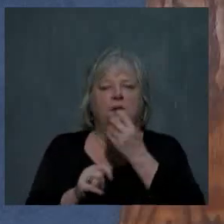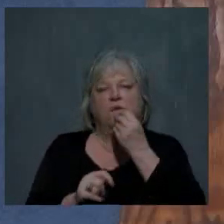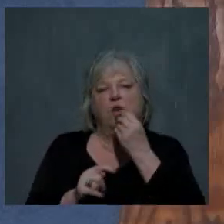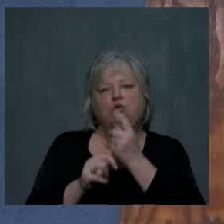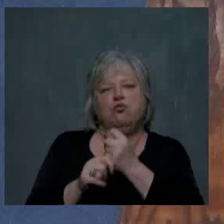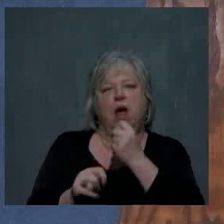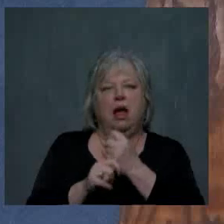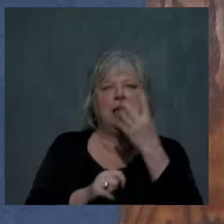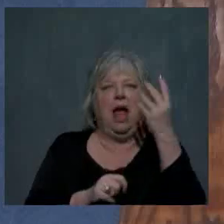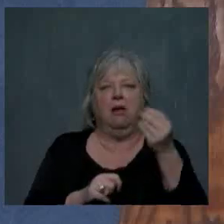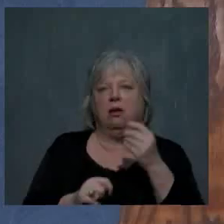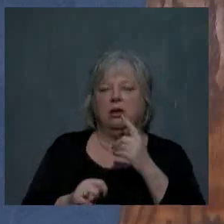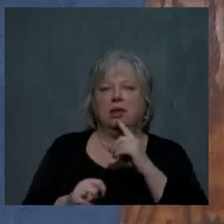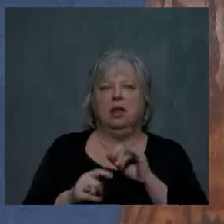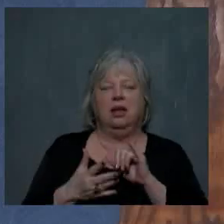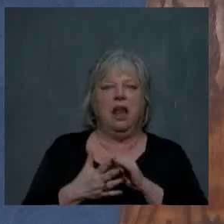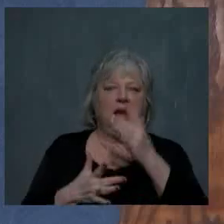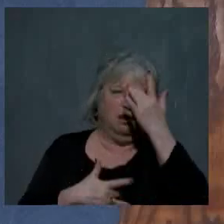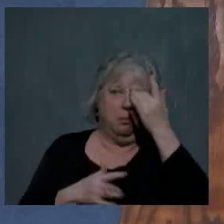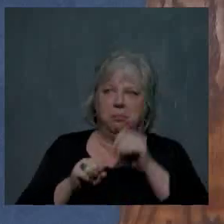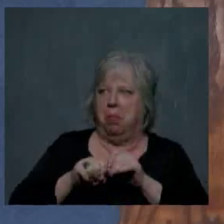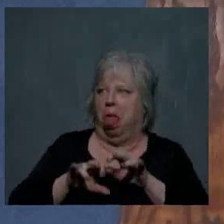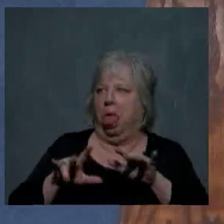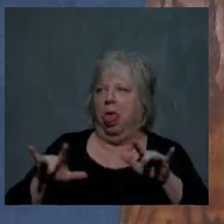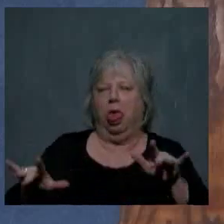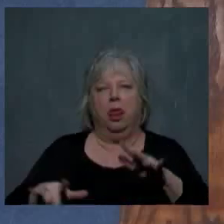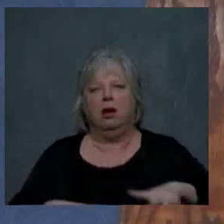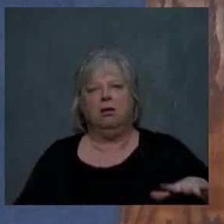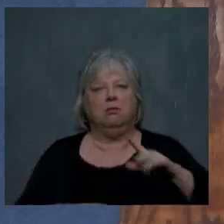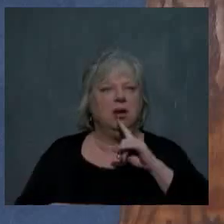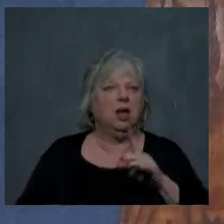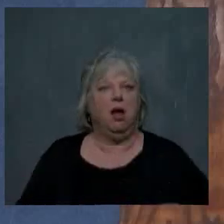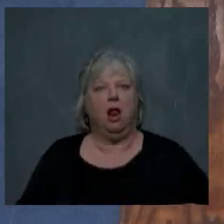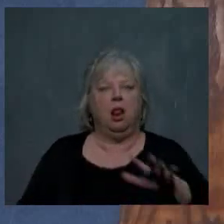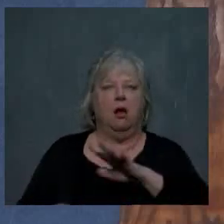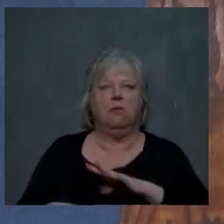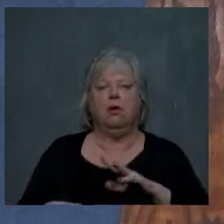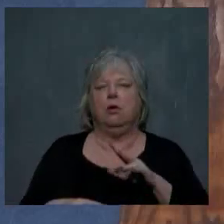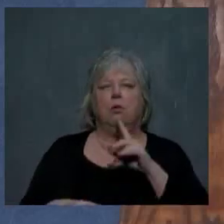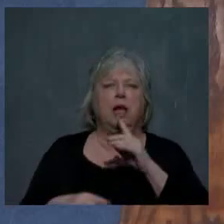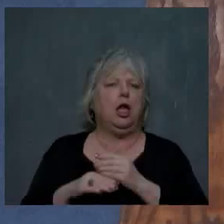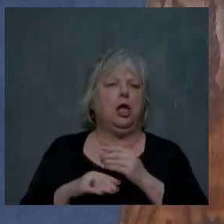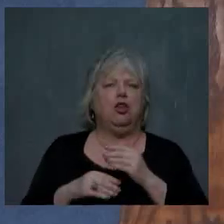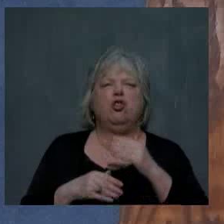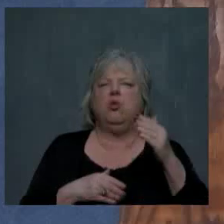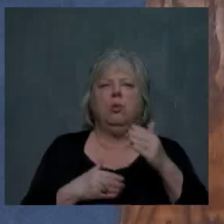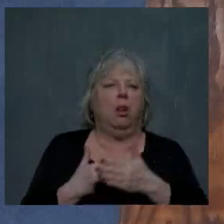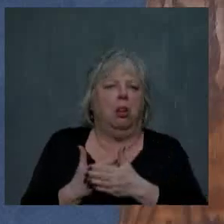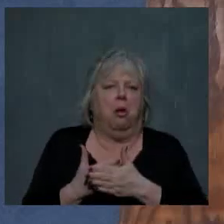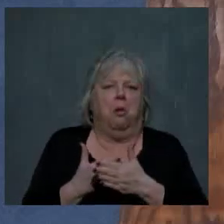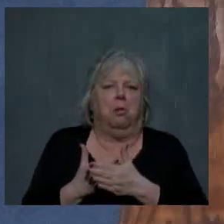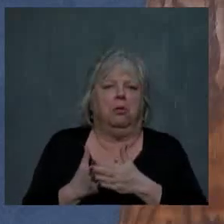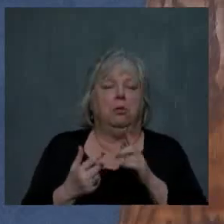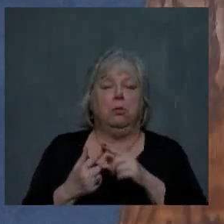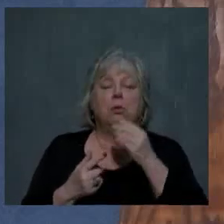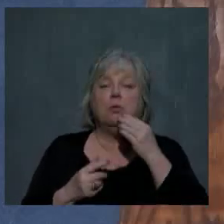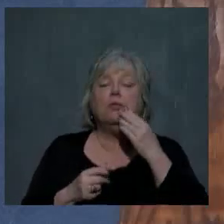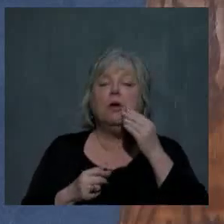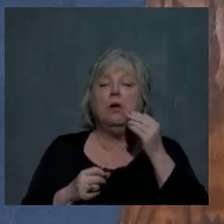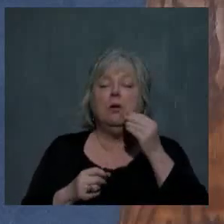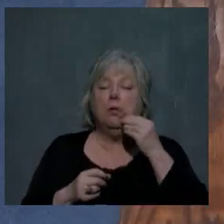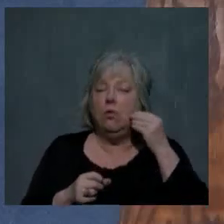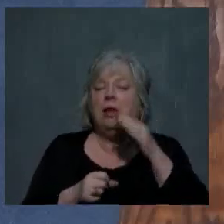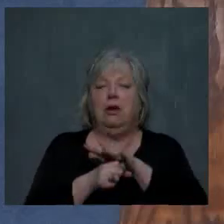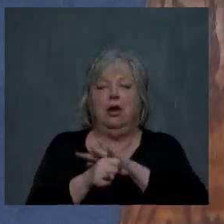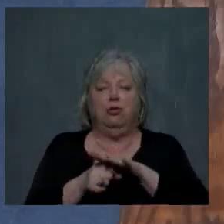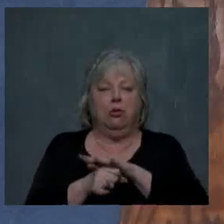like a plague. They're all over the place. It's too close to the residential areas there. Another lady has more information on that than I